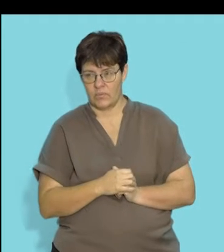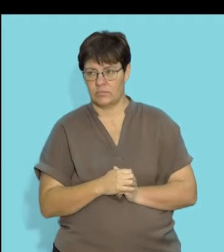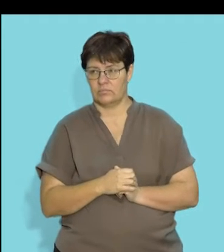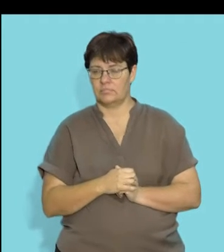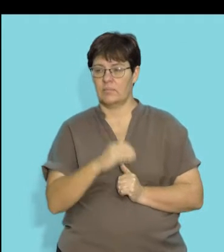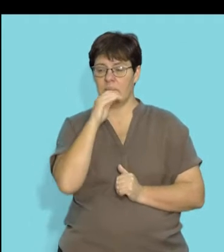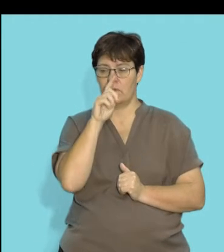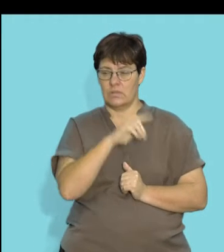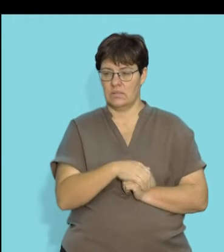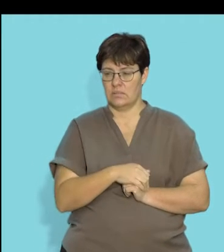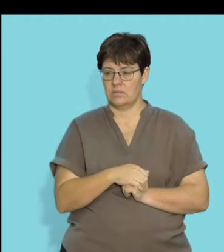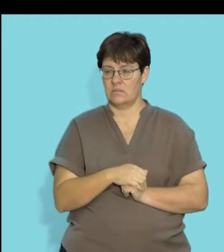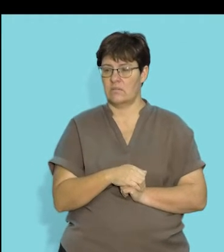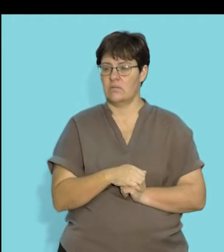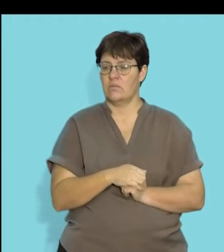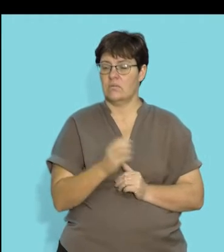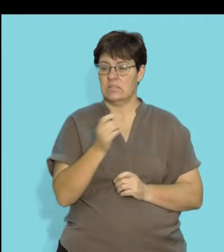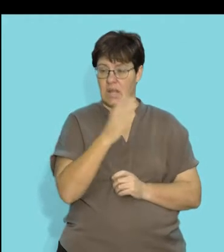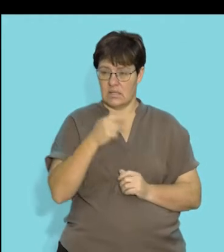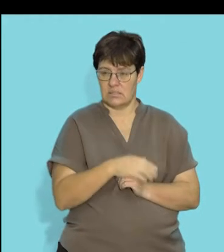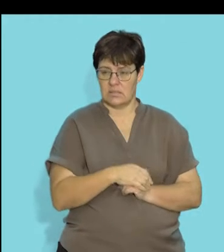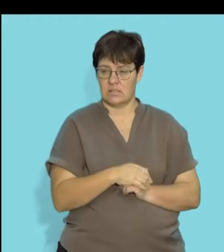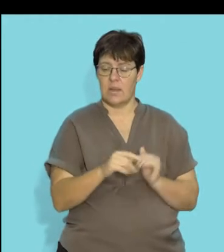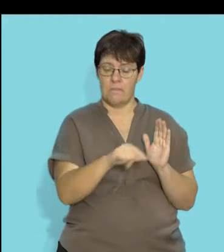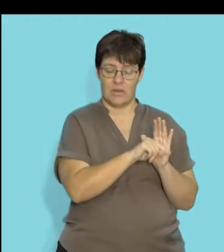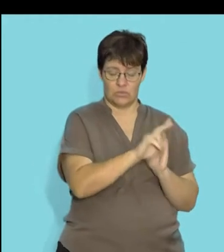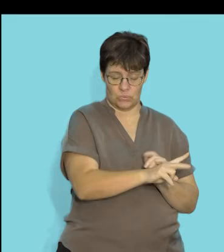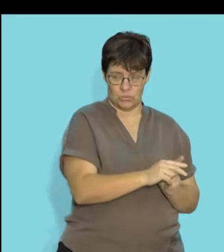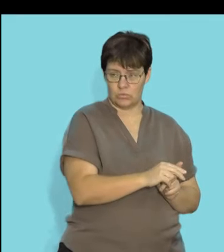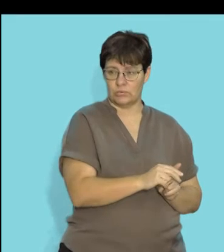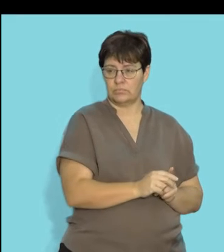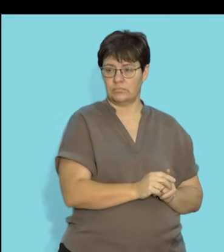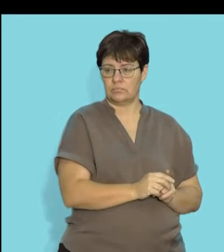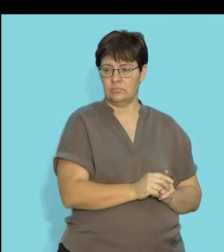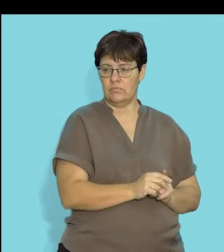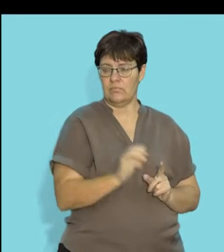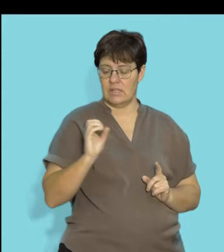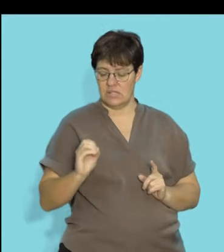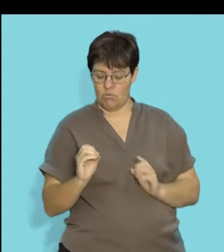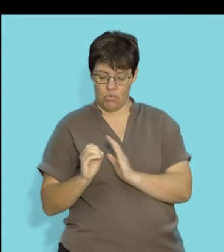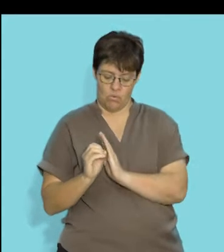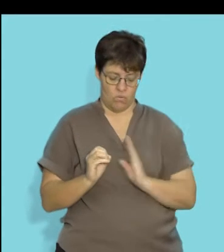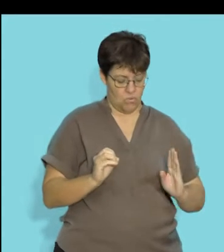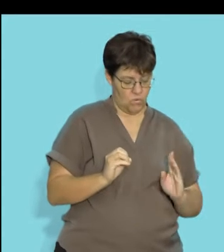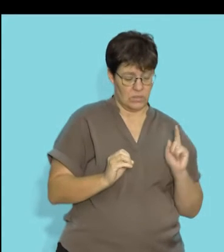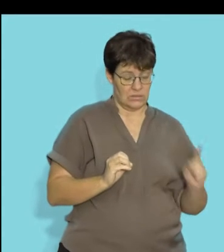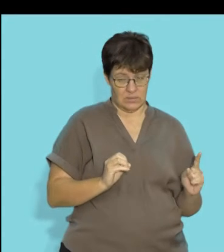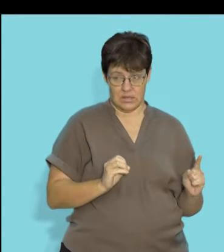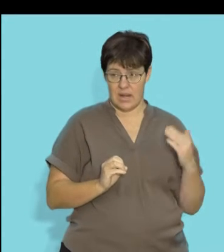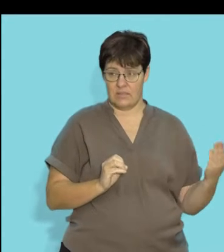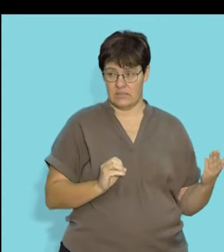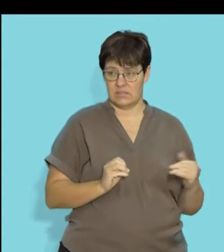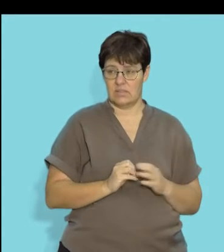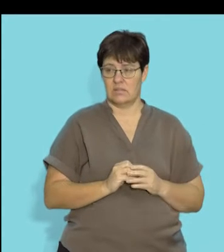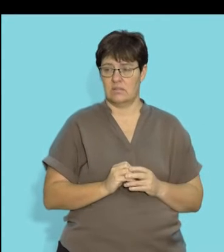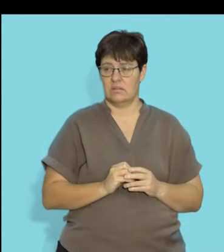0, 1, and 4. It means, firstly, I will start with minus 2. From minus 2, you know it's 0, you move